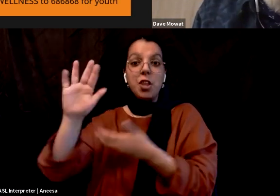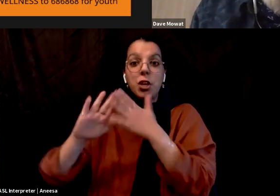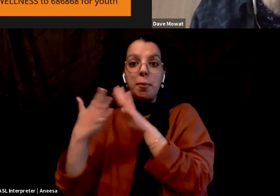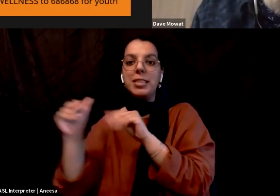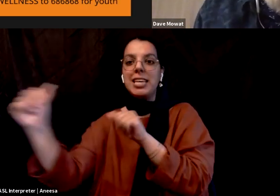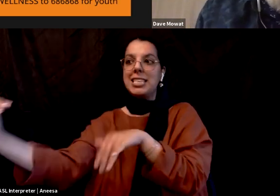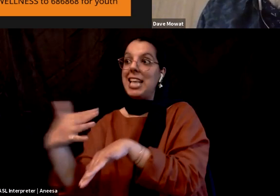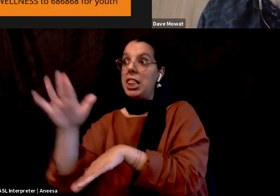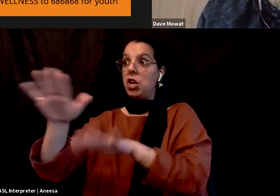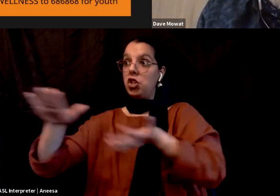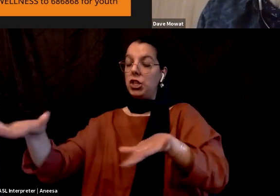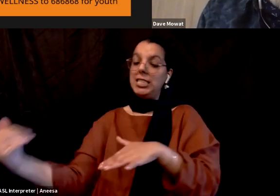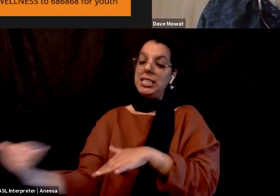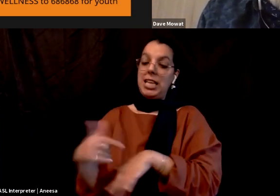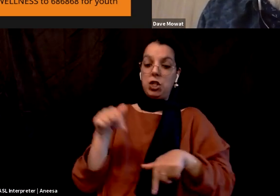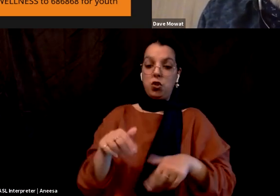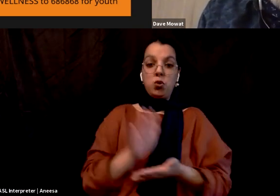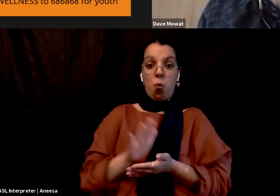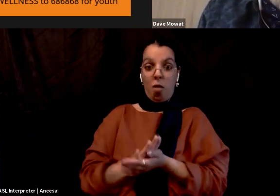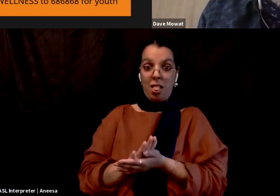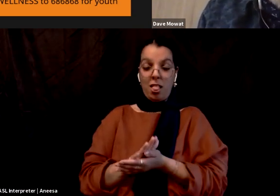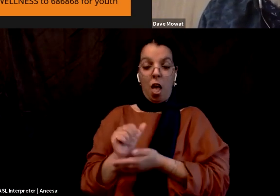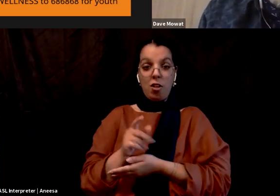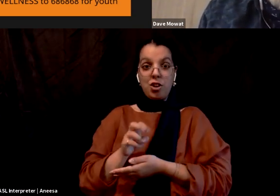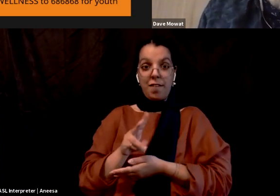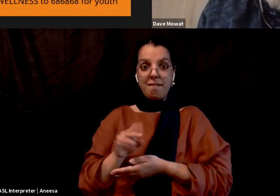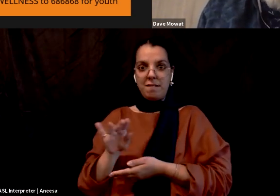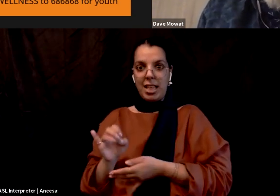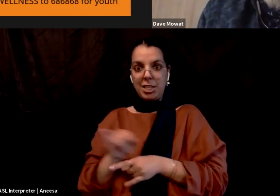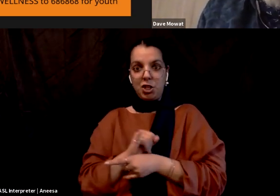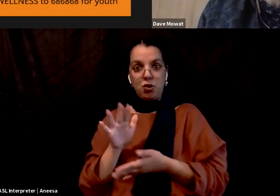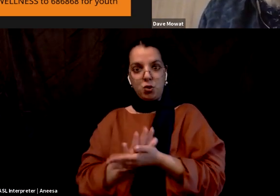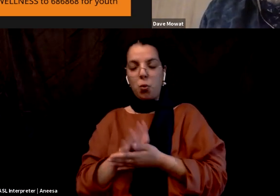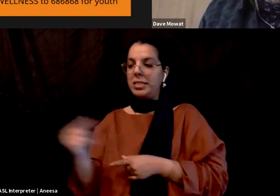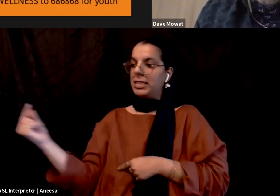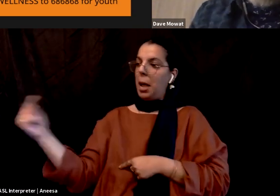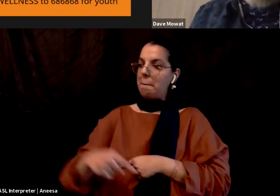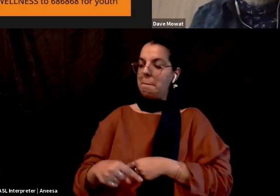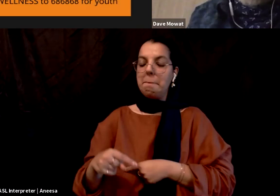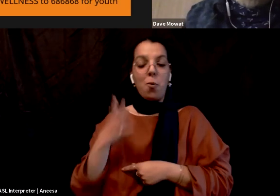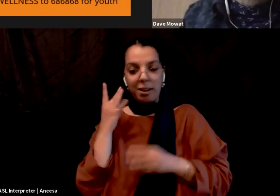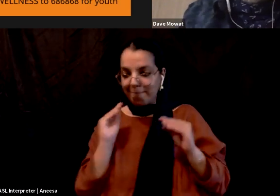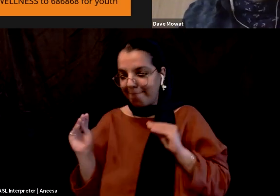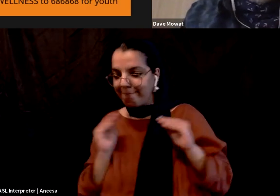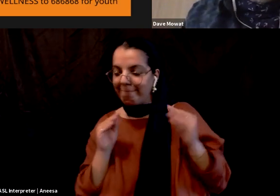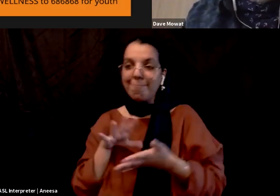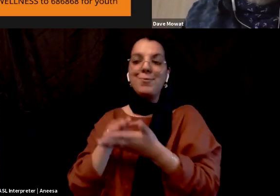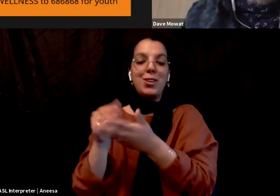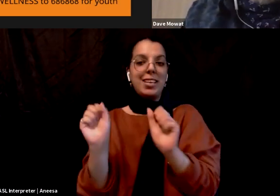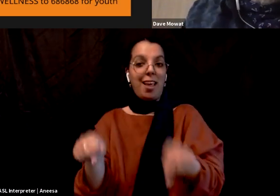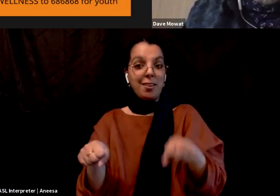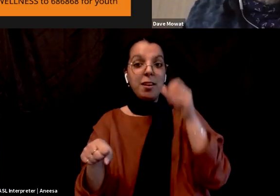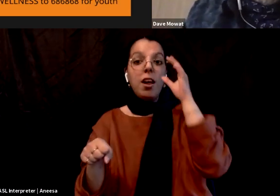children to Alderville to enter the school and to be educated. But the important thing to remember is that